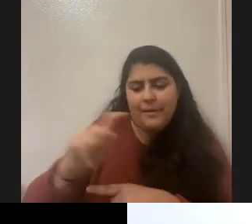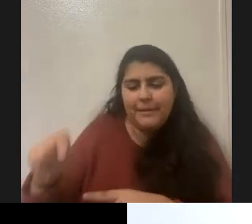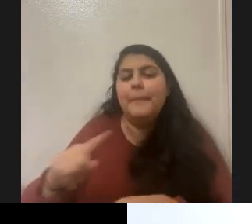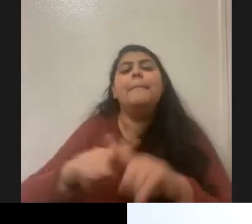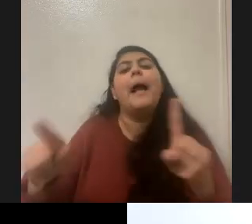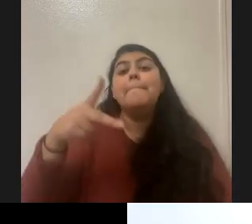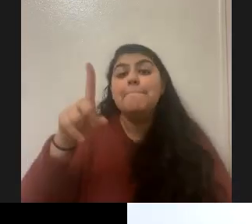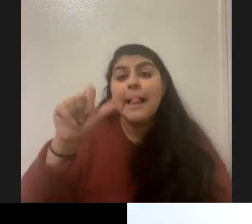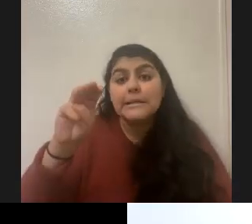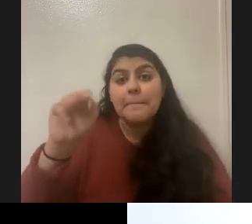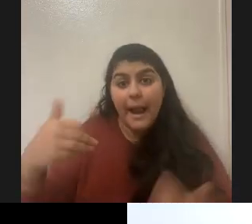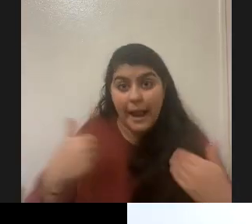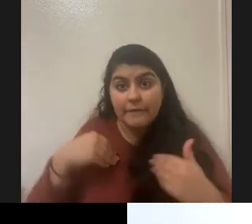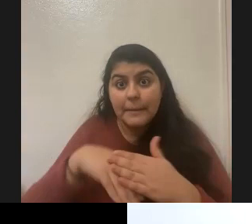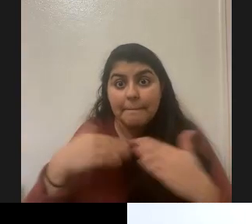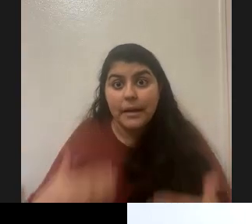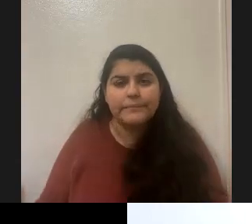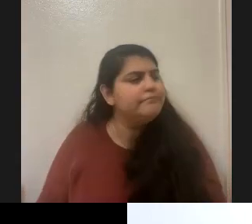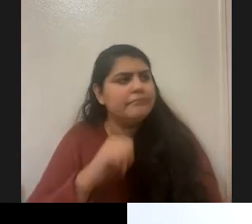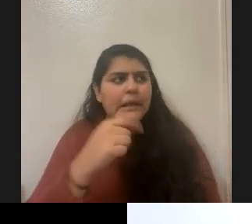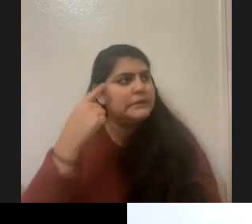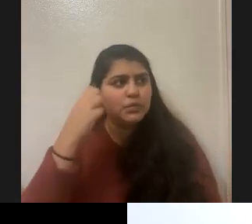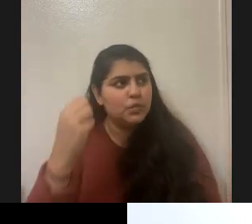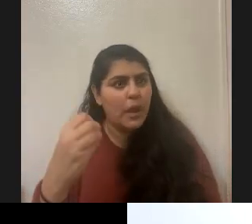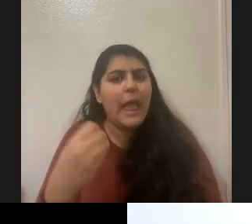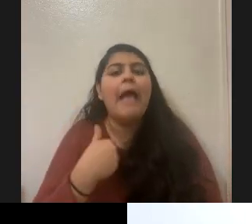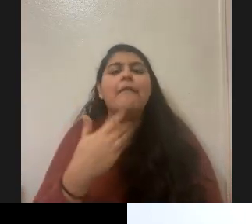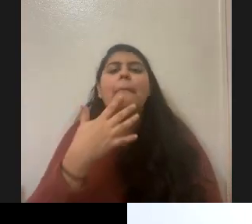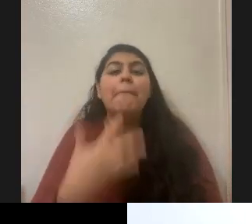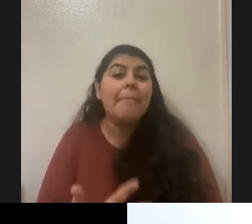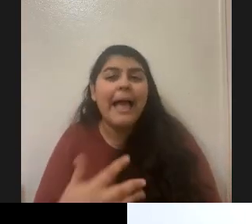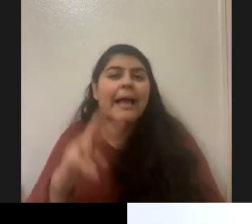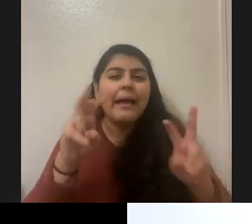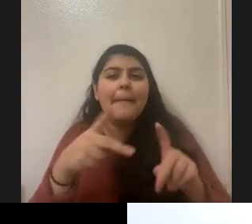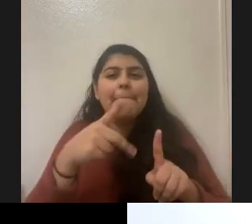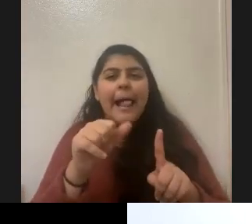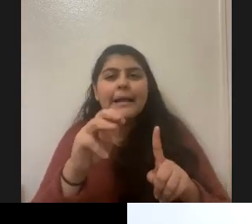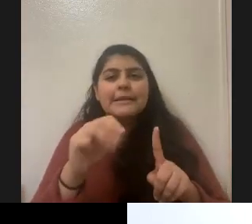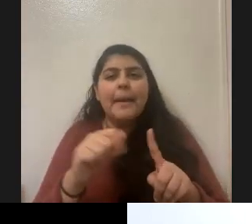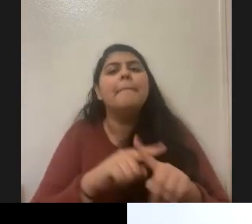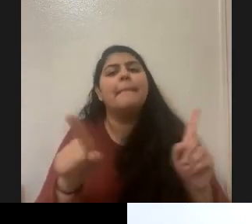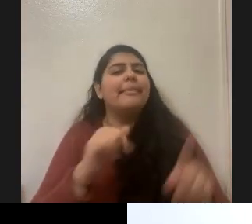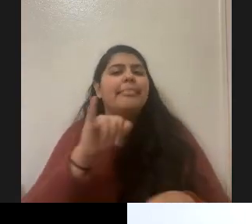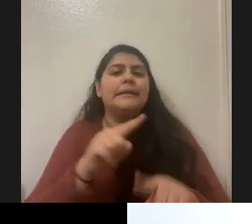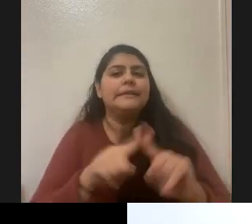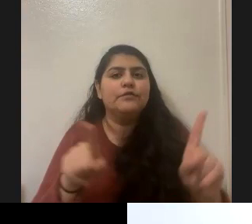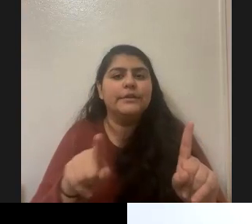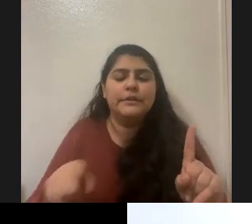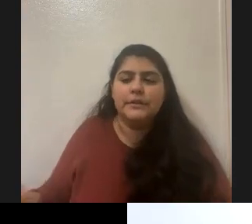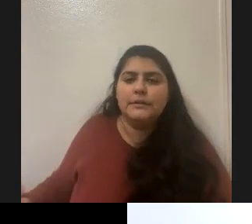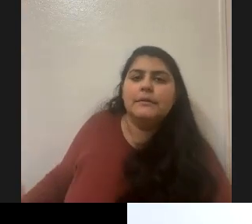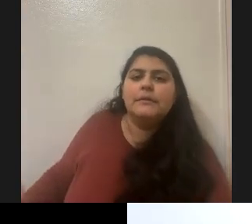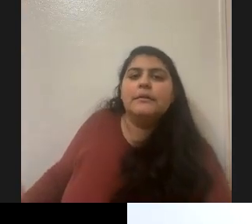plasma? Think so. I mean, I think there's blood plasma, like our blood, Blood plasma. but that's different, I think. I don't Right, think right, we right.